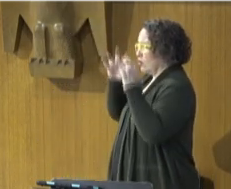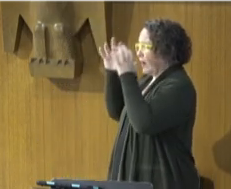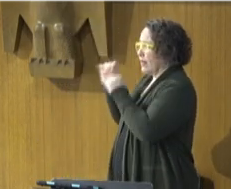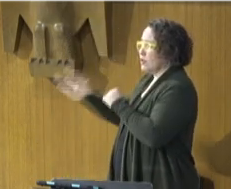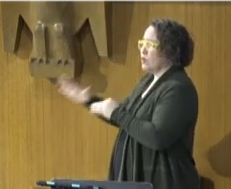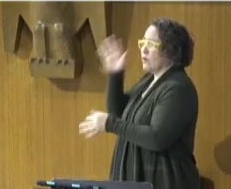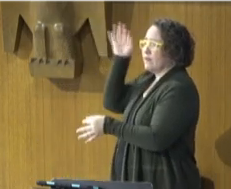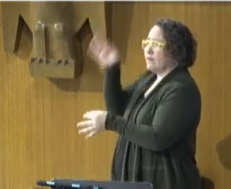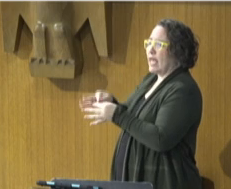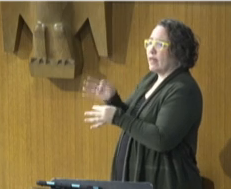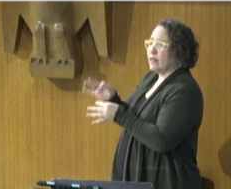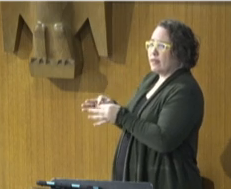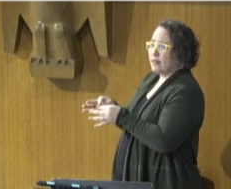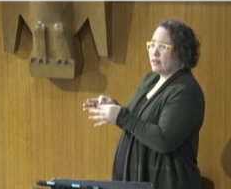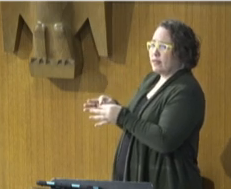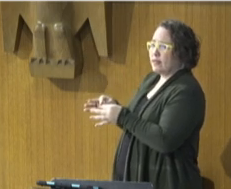faith.